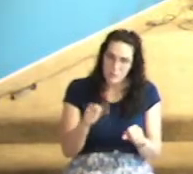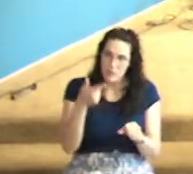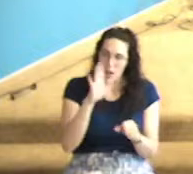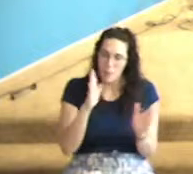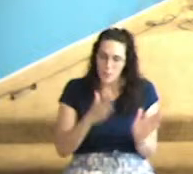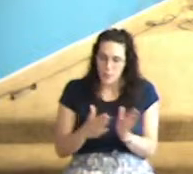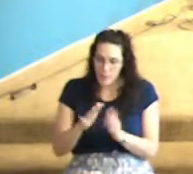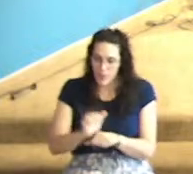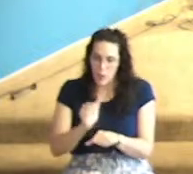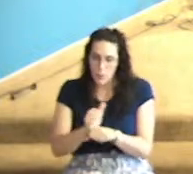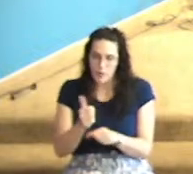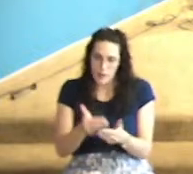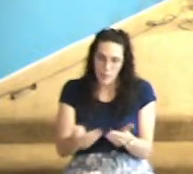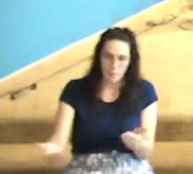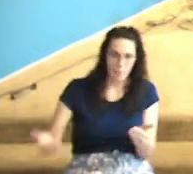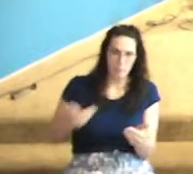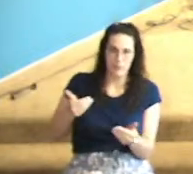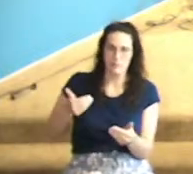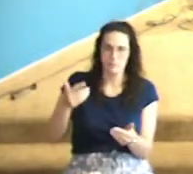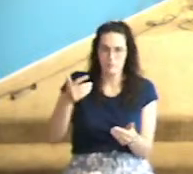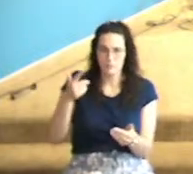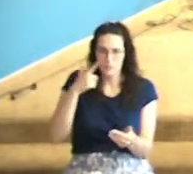us to do."